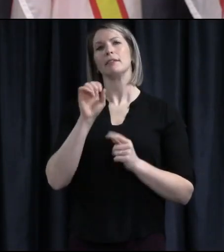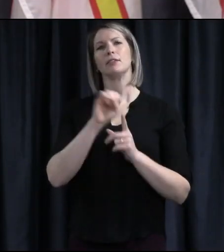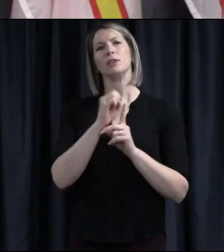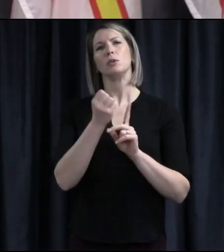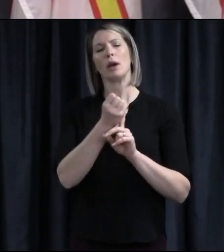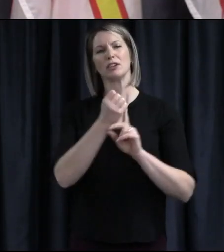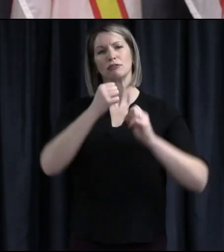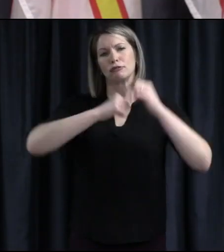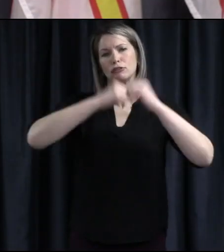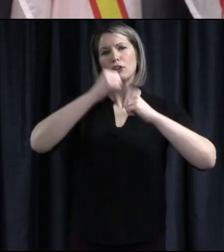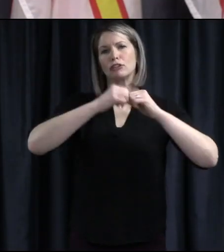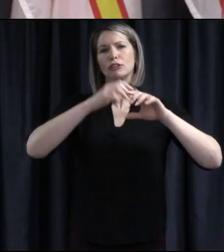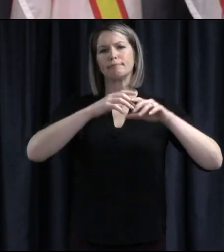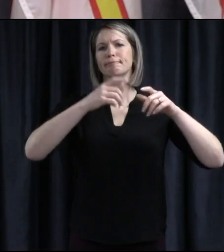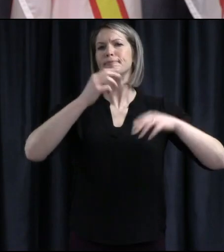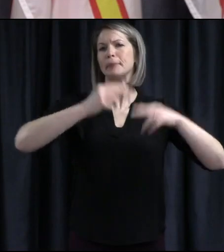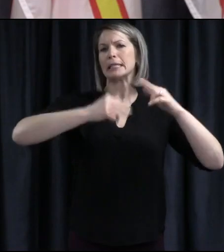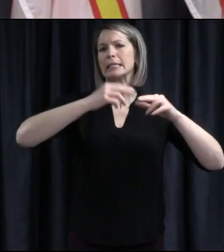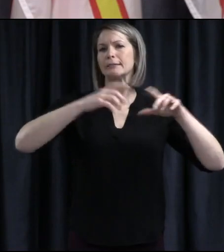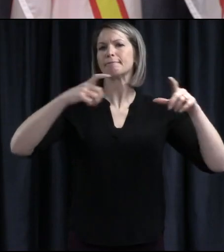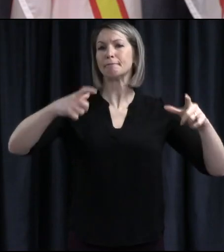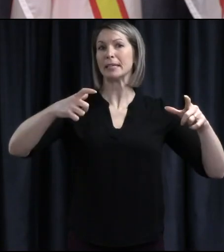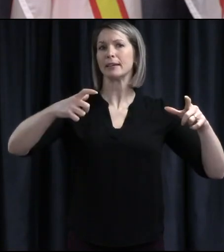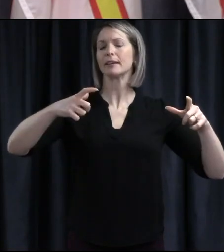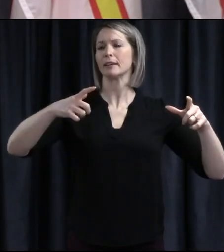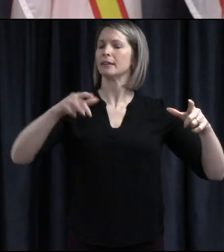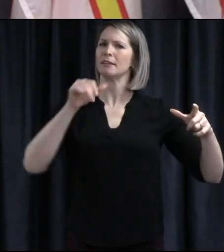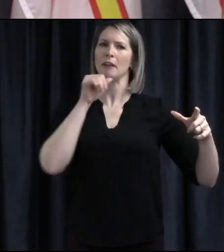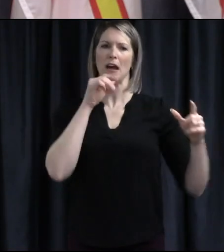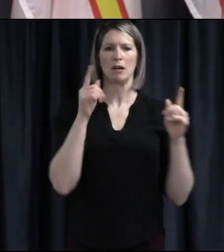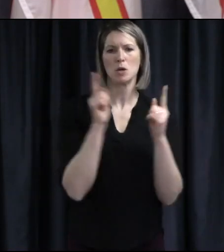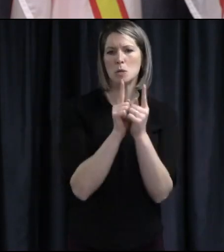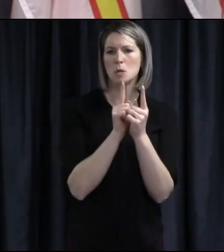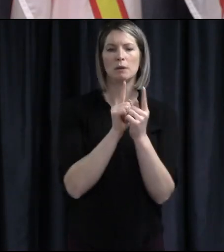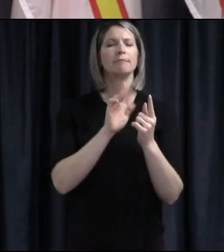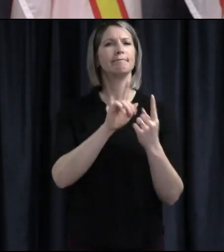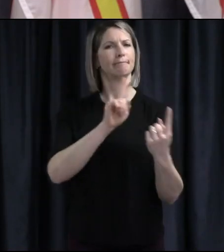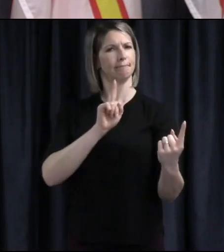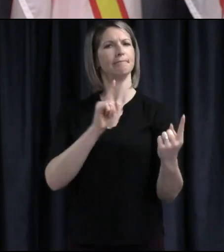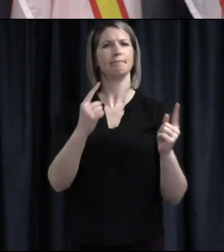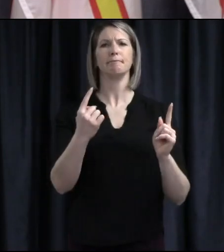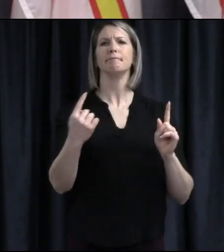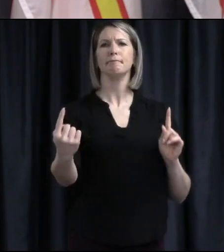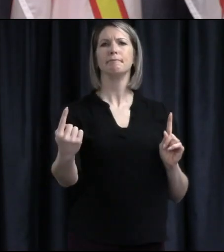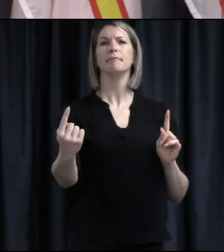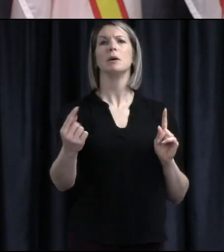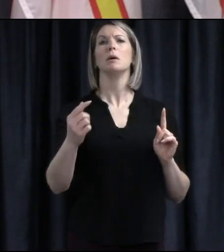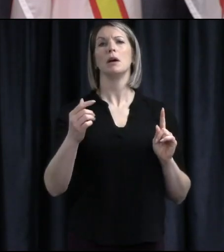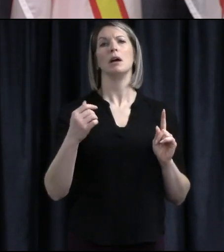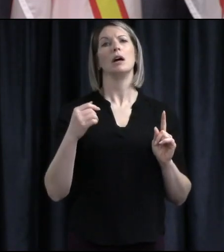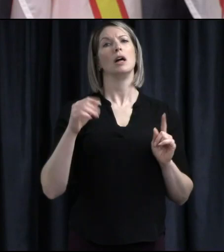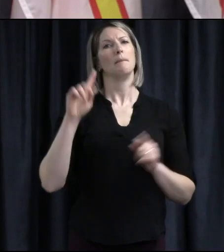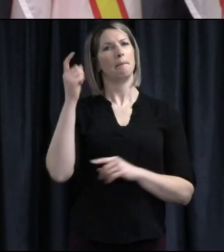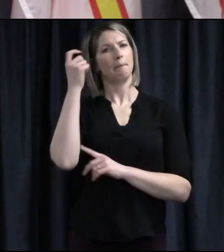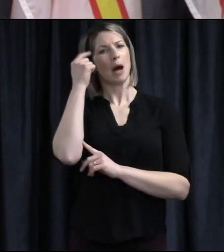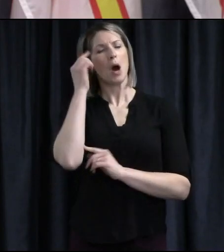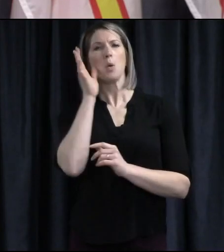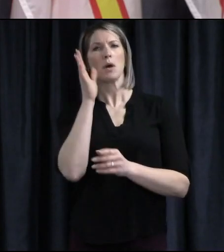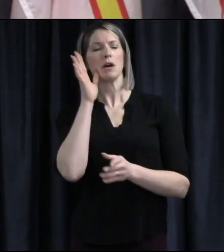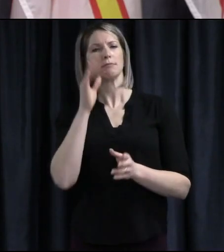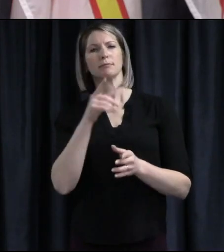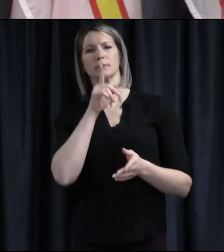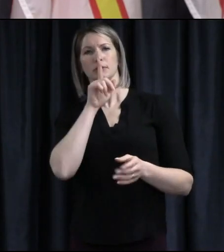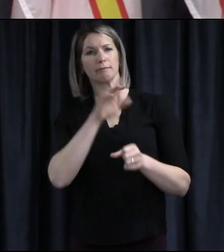they do, employers would have to ensure that they could maintain the principles of social and